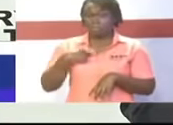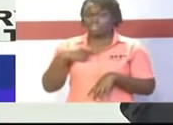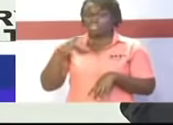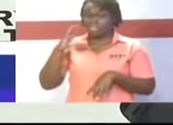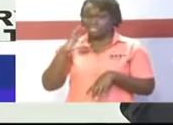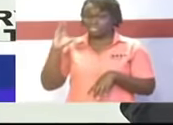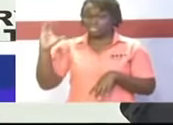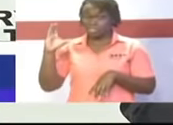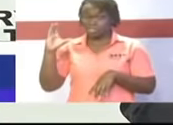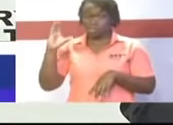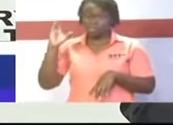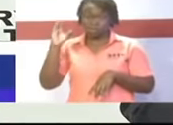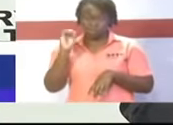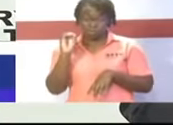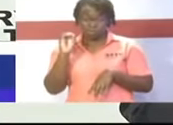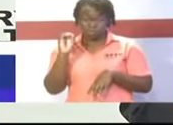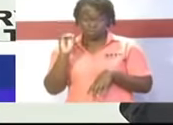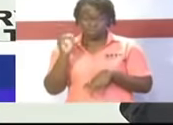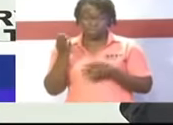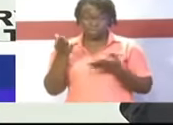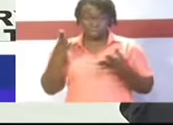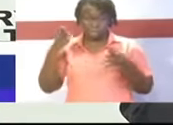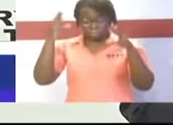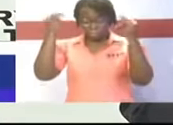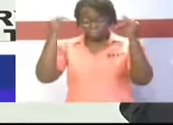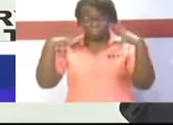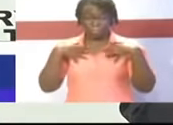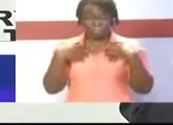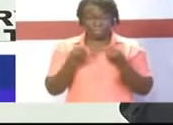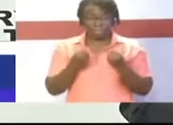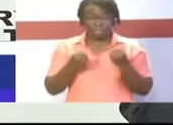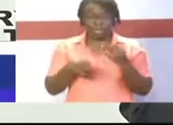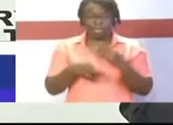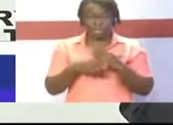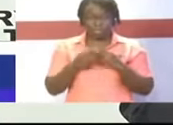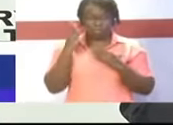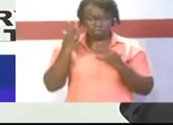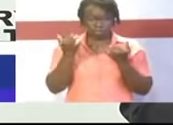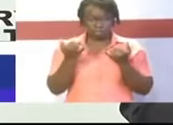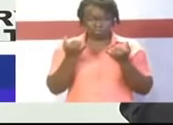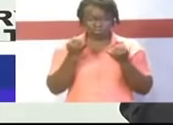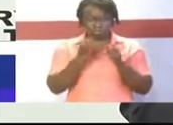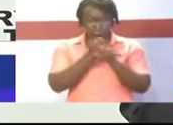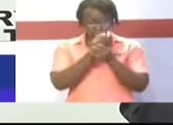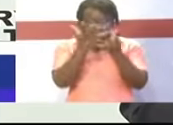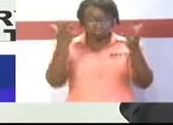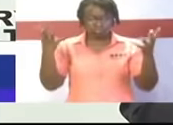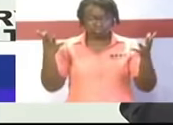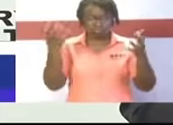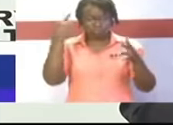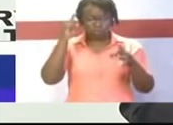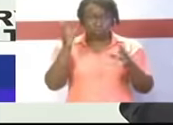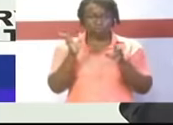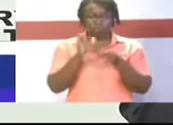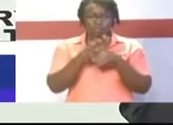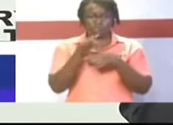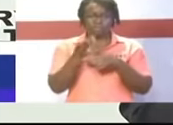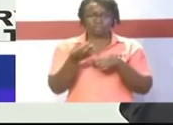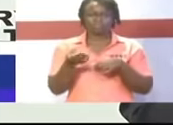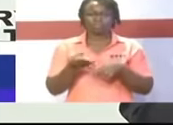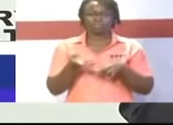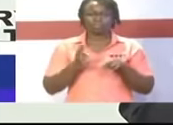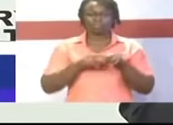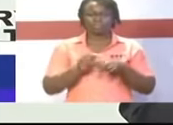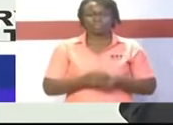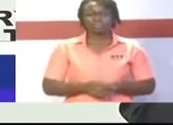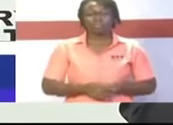Corporate Communications Officer at the Ministry of Health and your moderator for today's virtual media conference. Dr. Hines